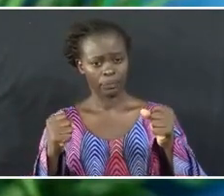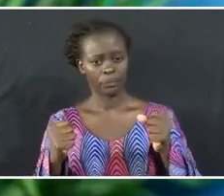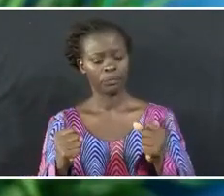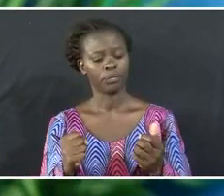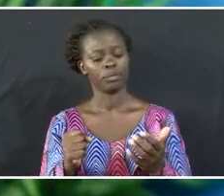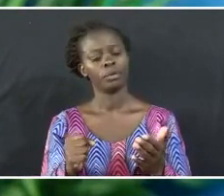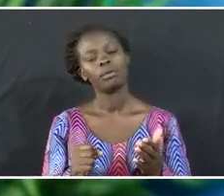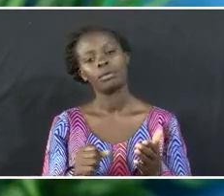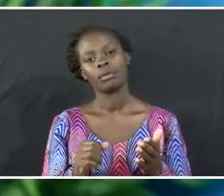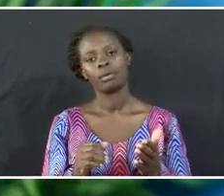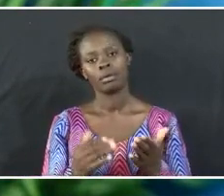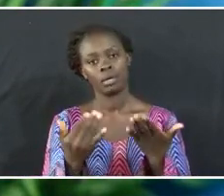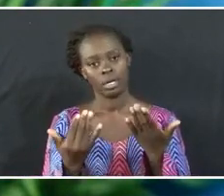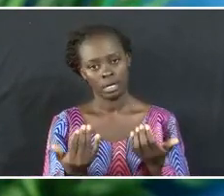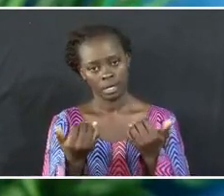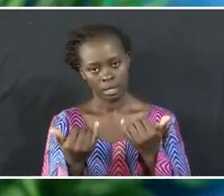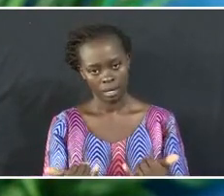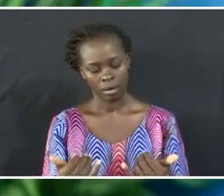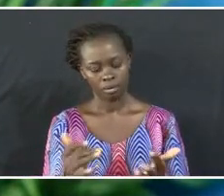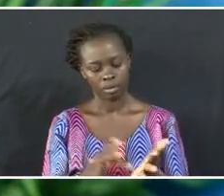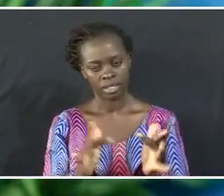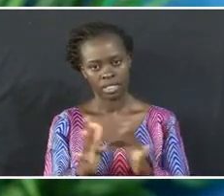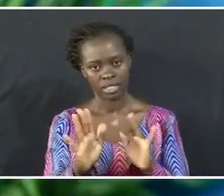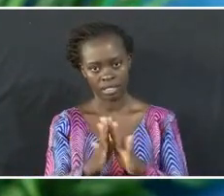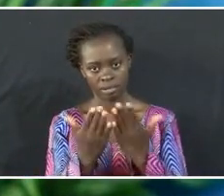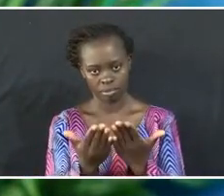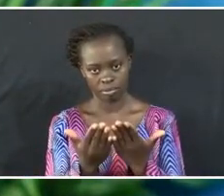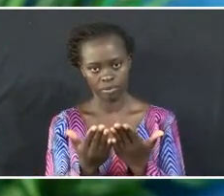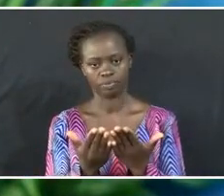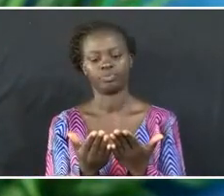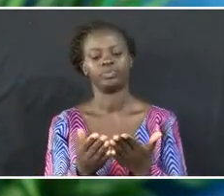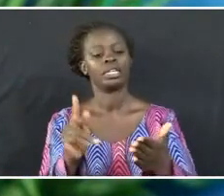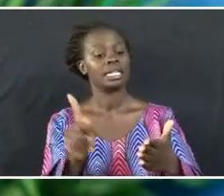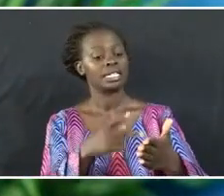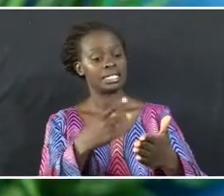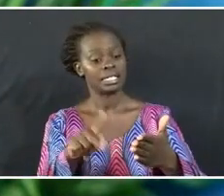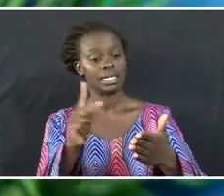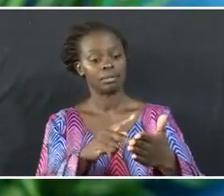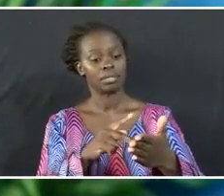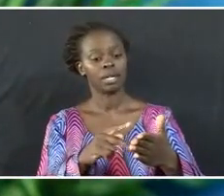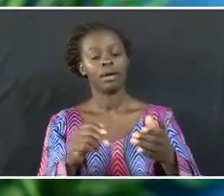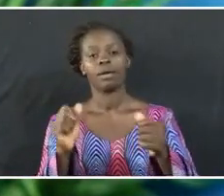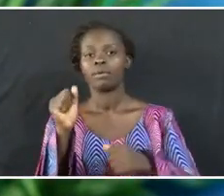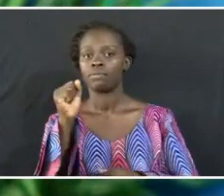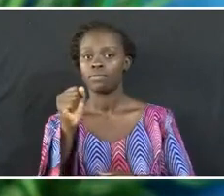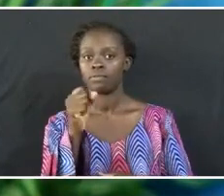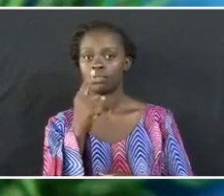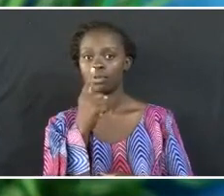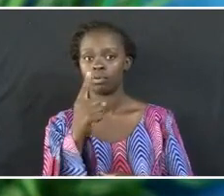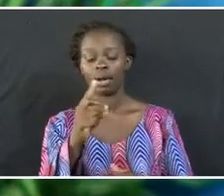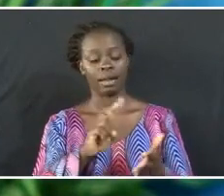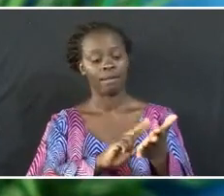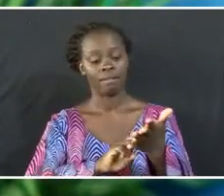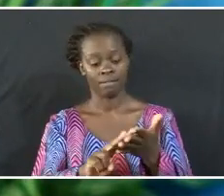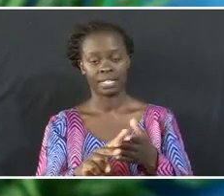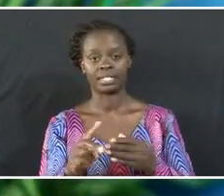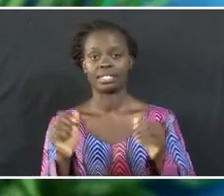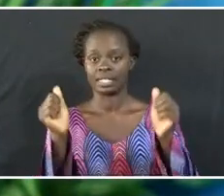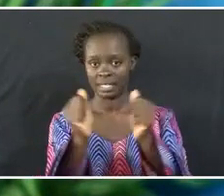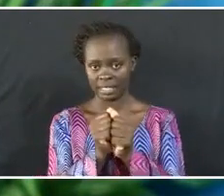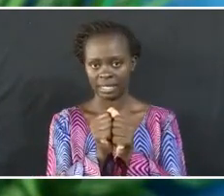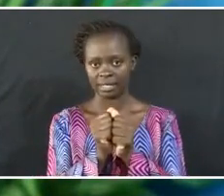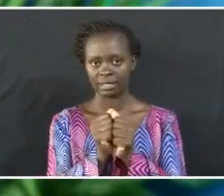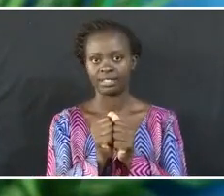from the book of Psalms, chapter 51, verse 10. It says, "Create in me a